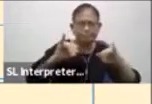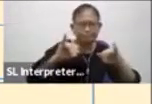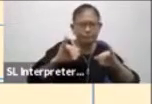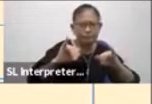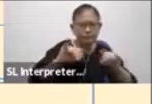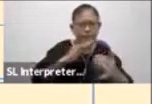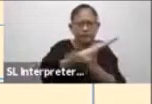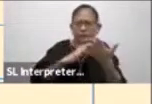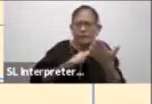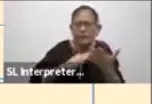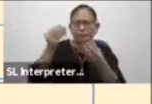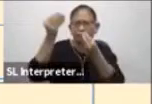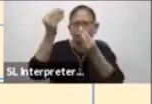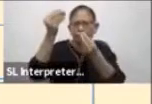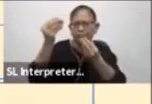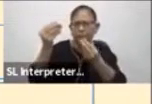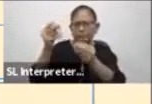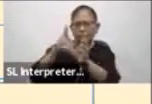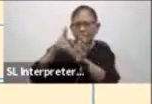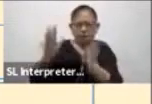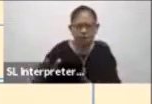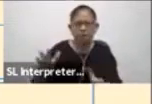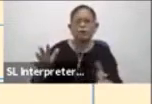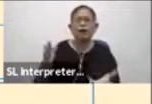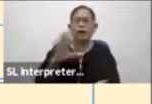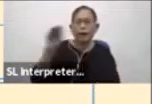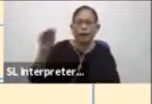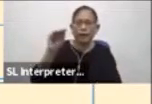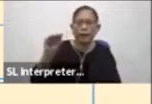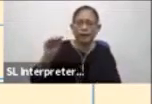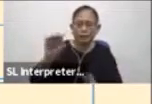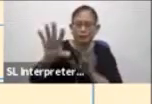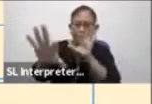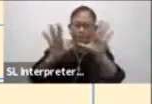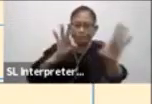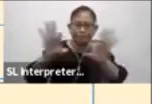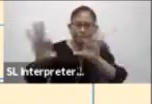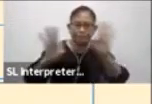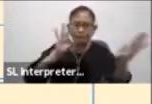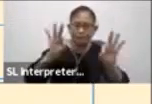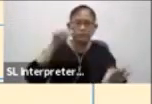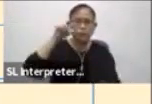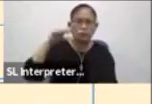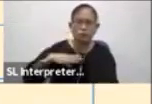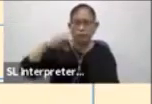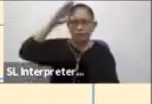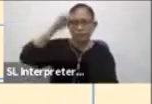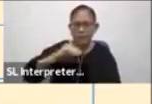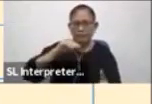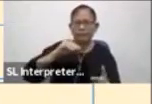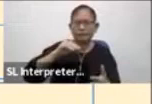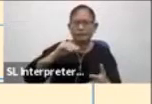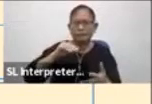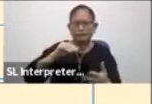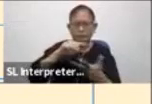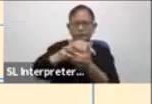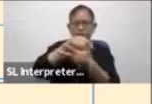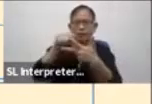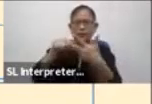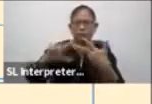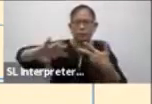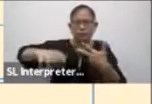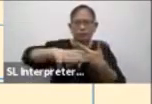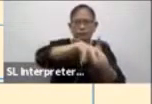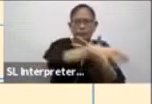informants. Samples were purposefully selected among men and women from the three affected districts,